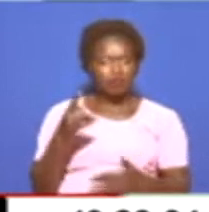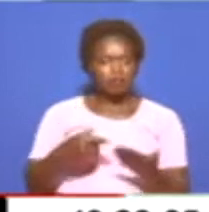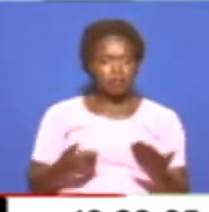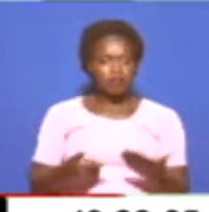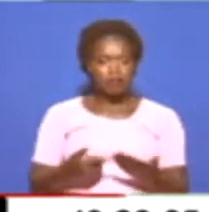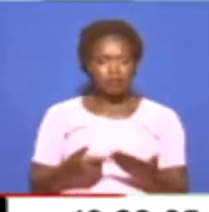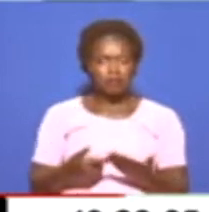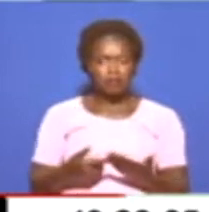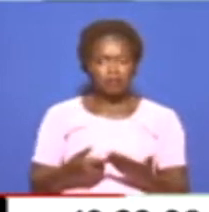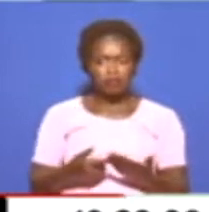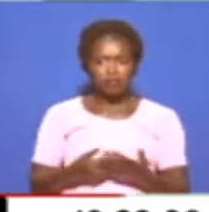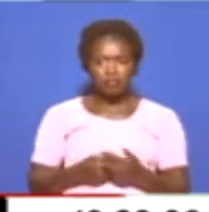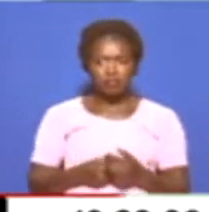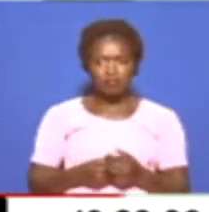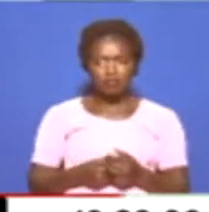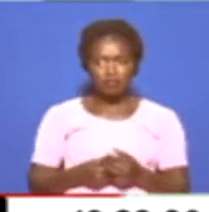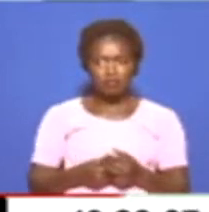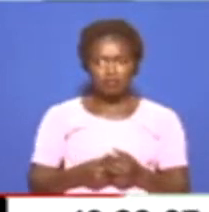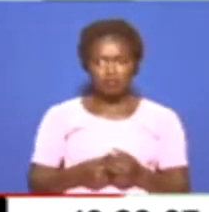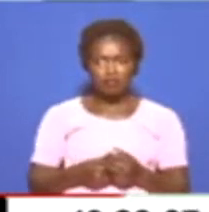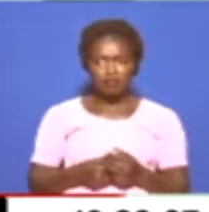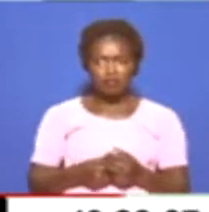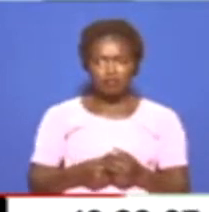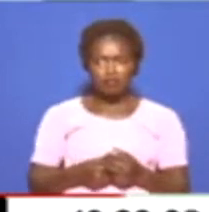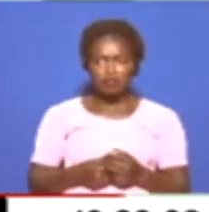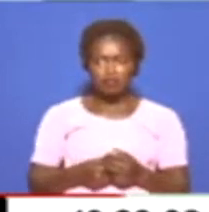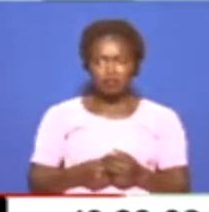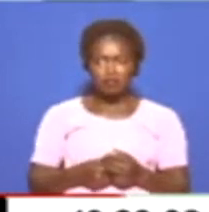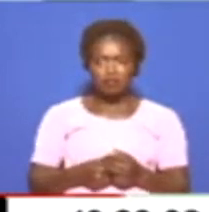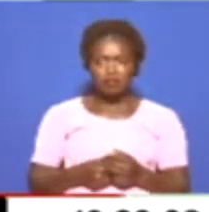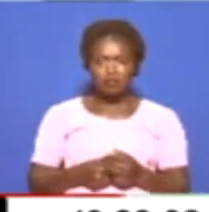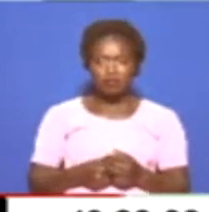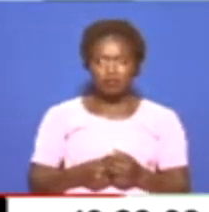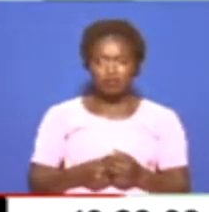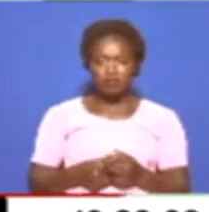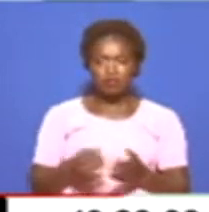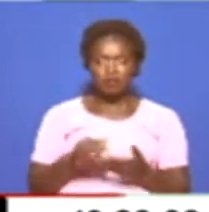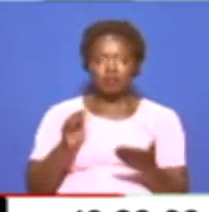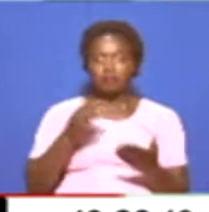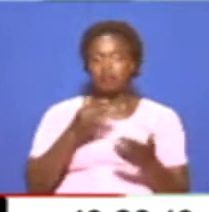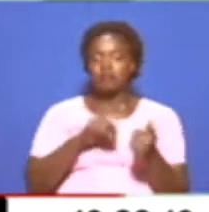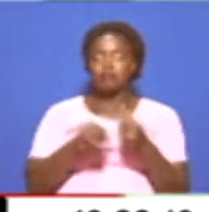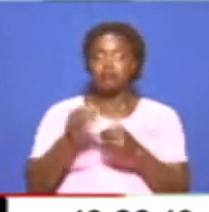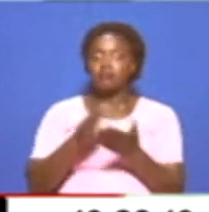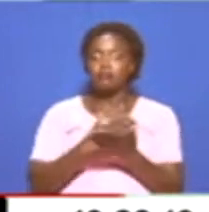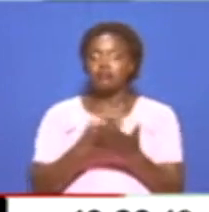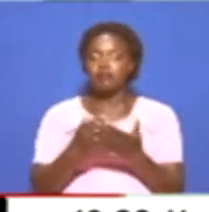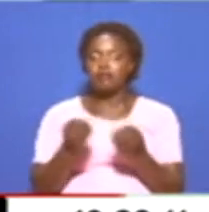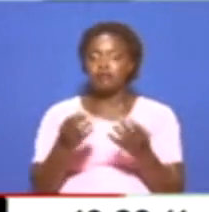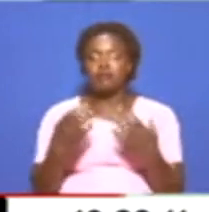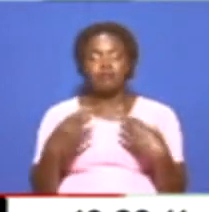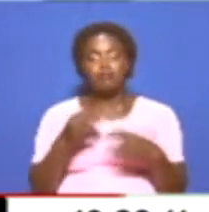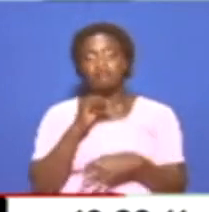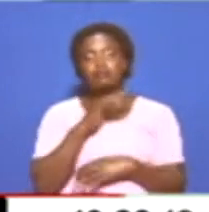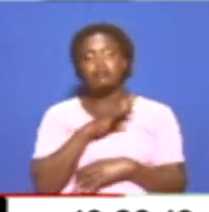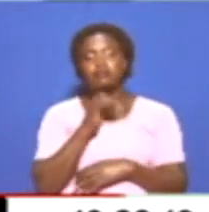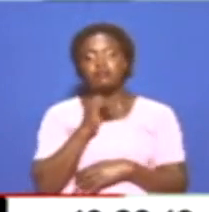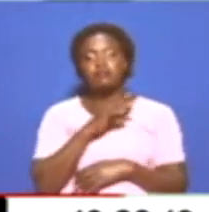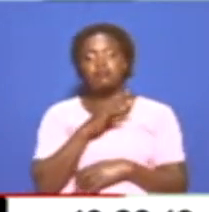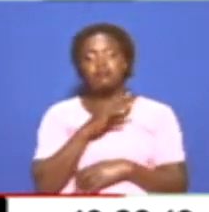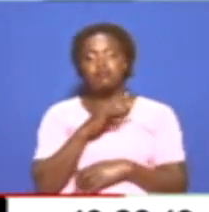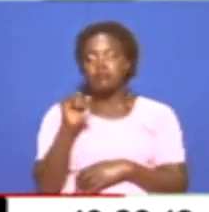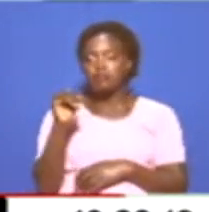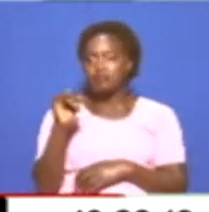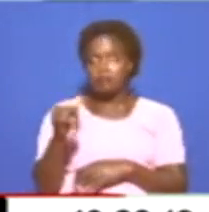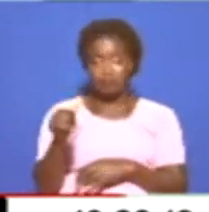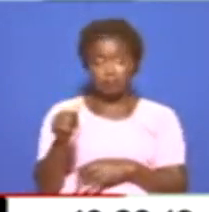IEBC? Diego has mentioned something which you will tell us more about, of course, because a lot of people are complaining about IDs, but he